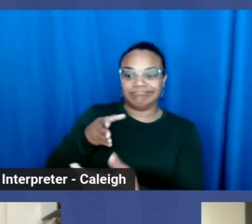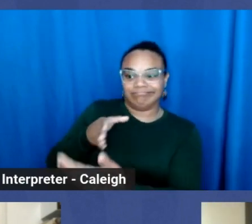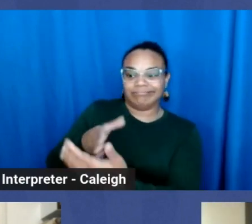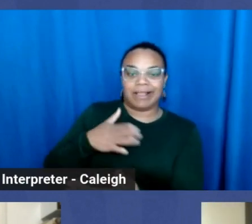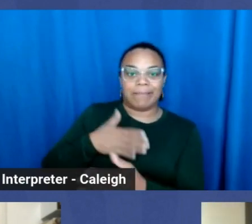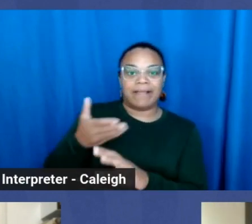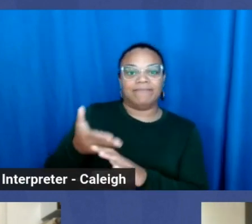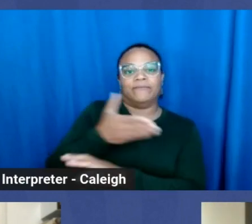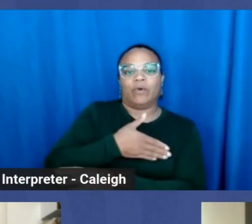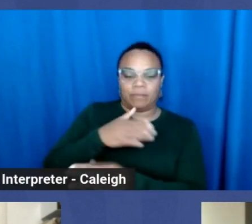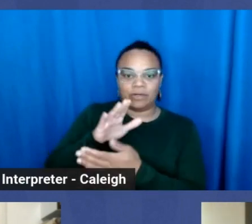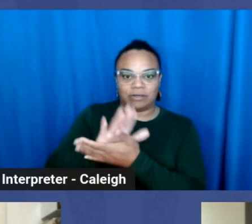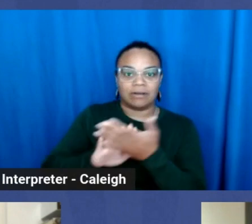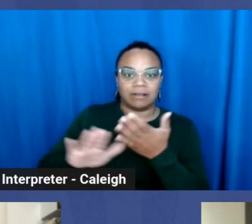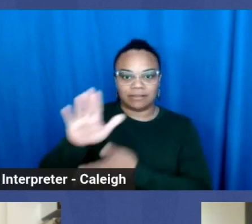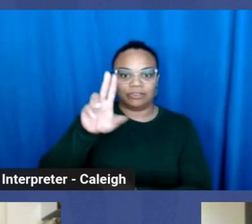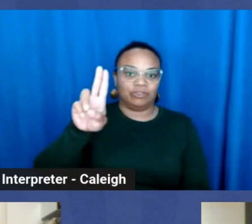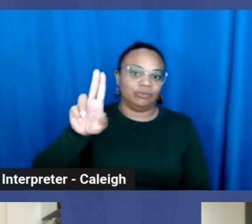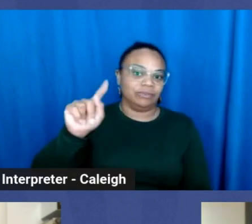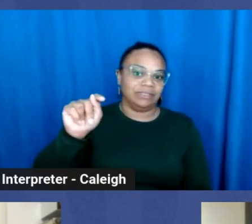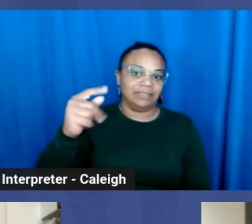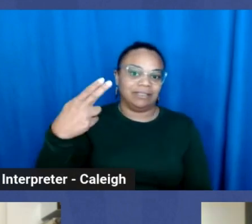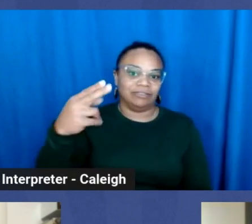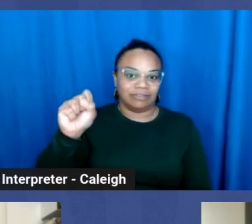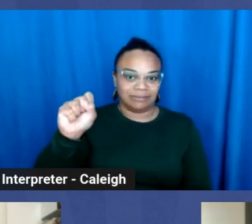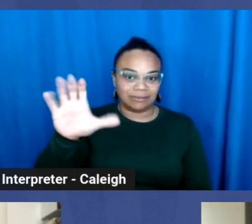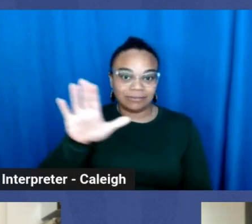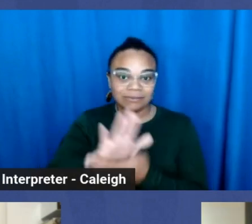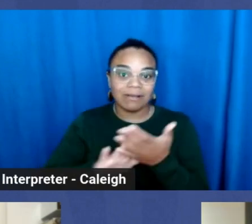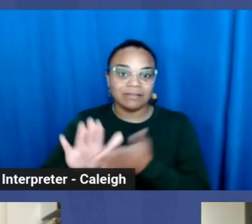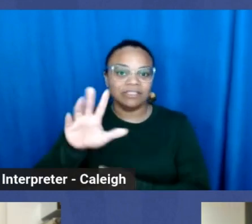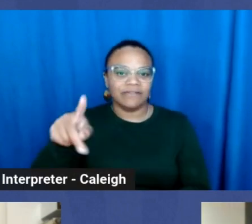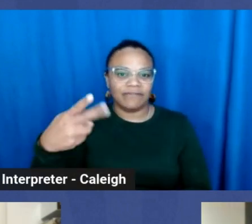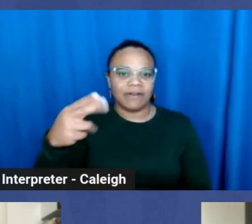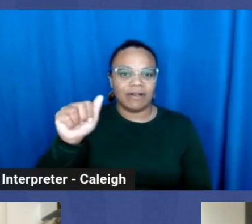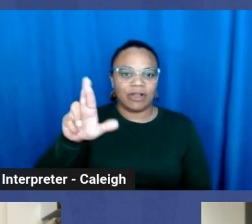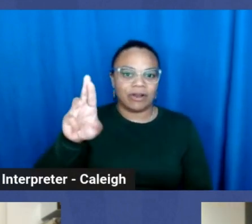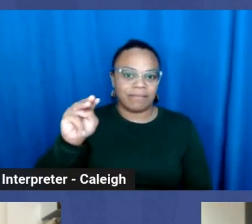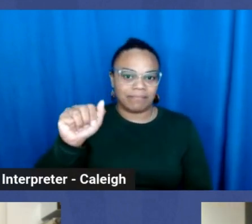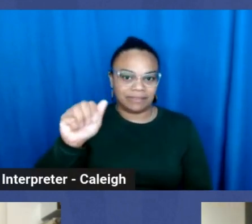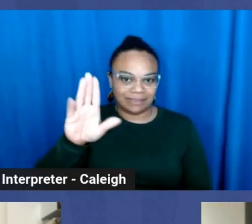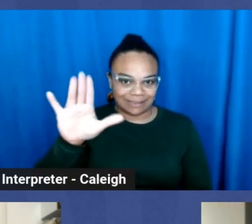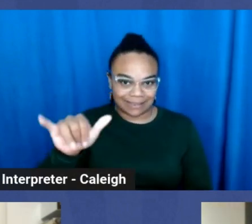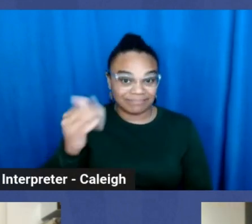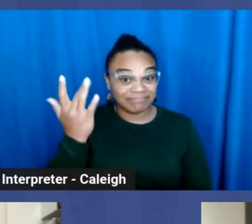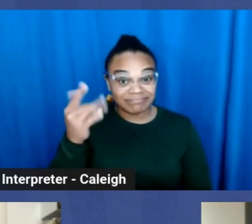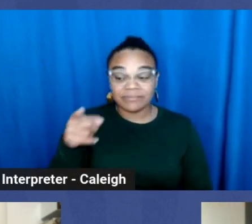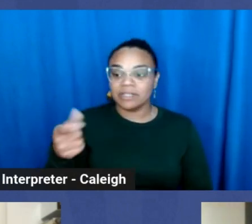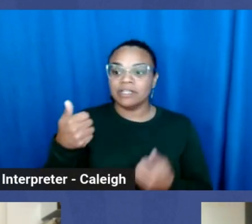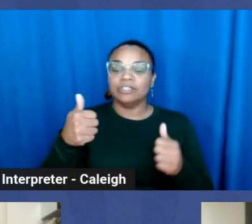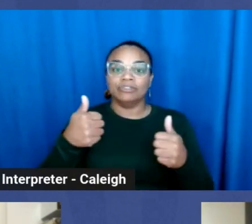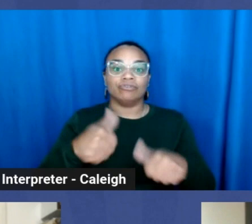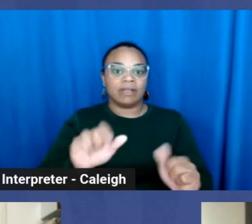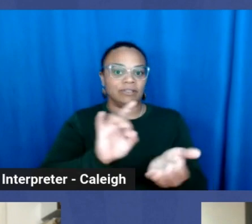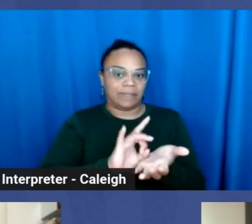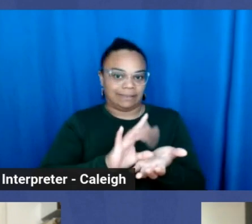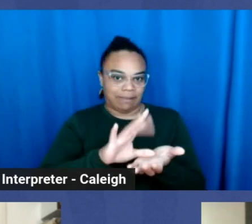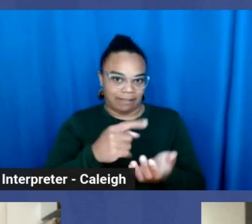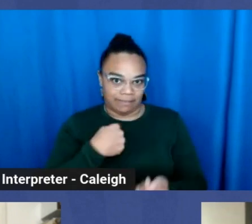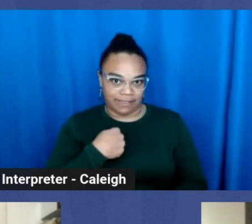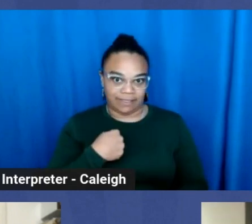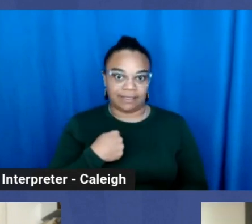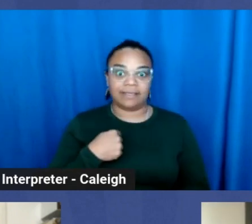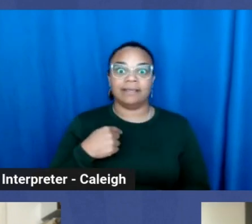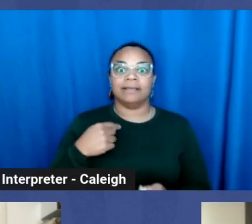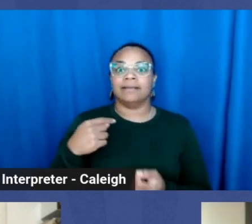the UTHSC College of Pharmacy, and they attempted to expel me and impose